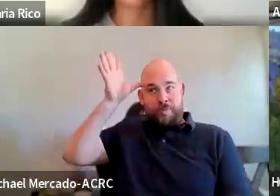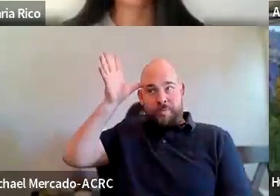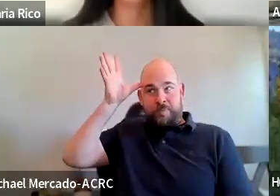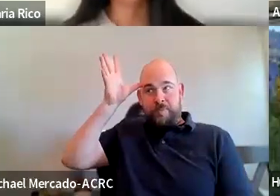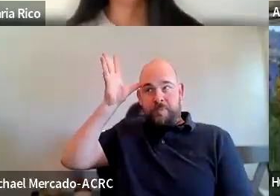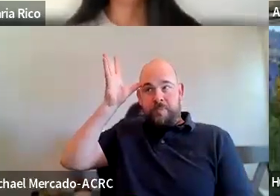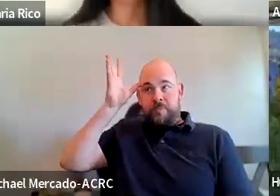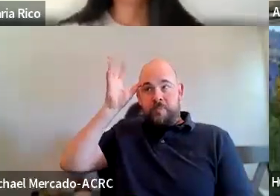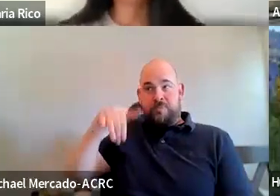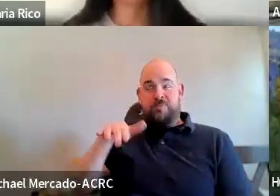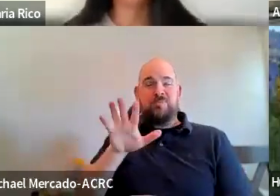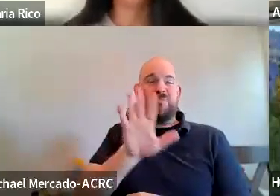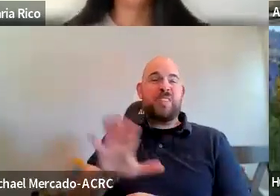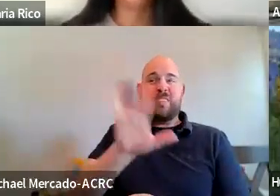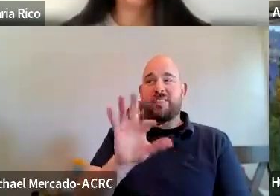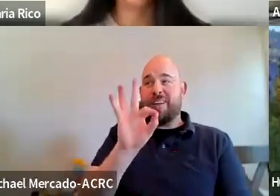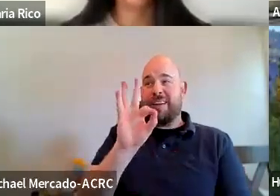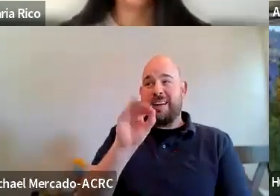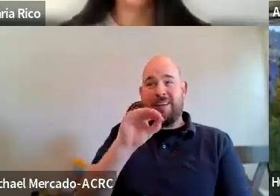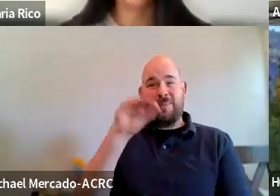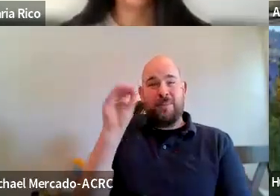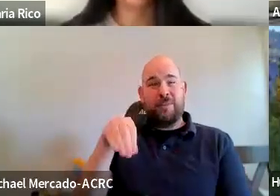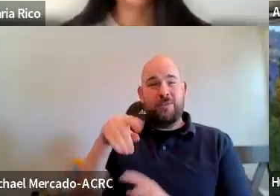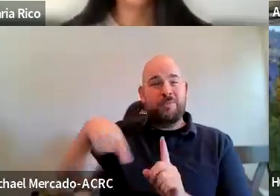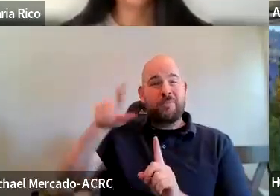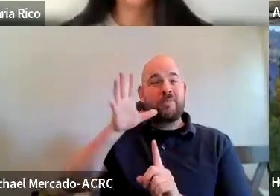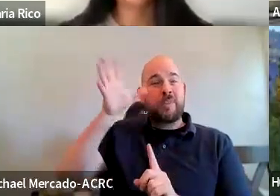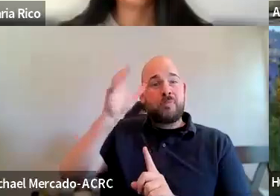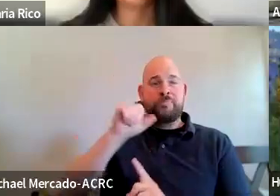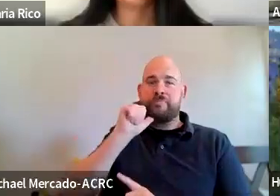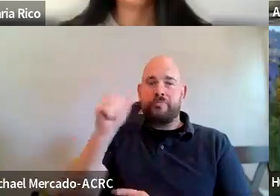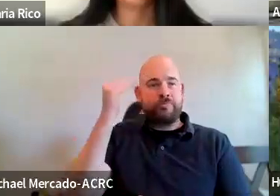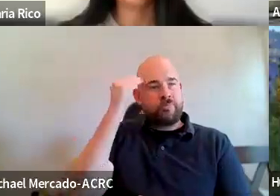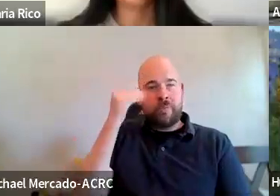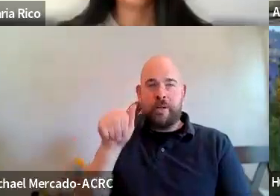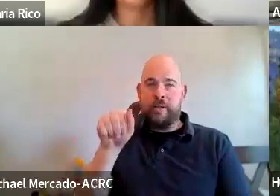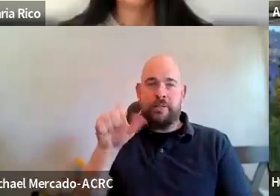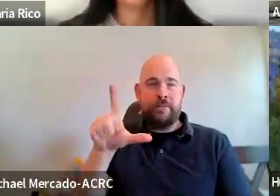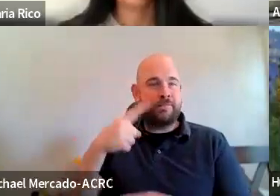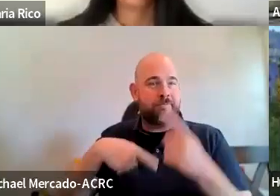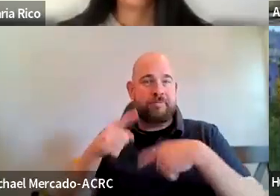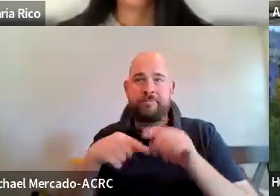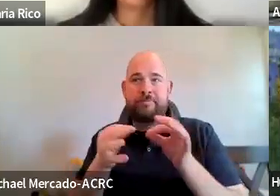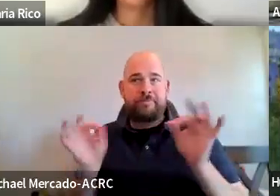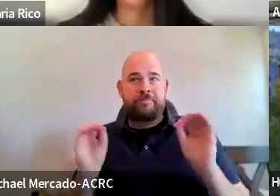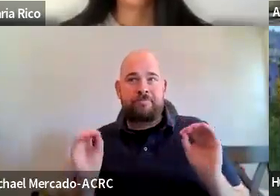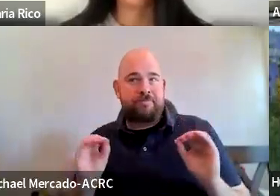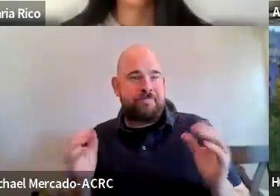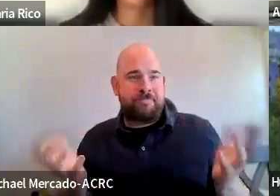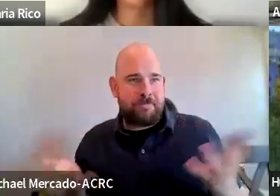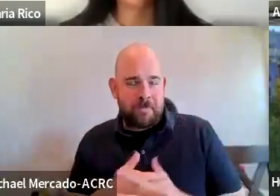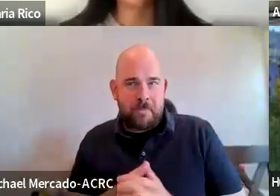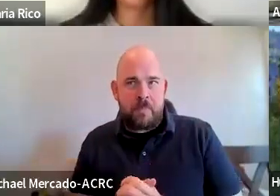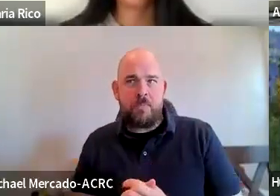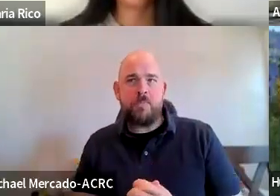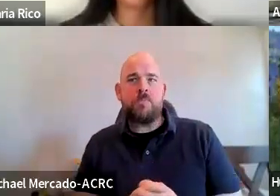of deaf children are born to hearing parents. And about 90% of those deaf children, their parents do not